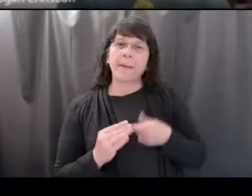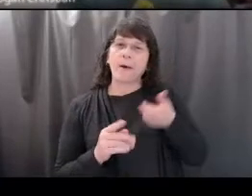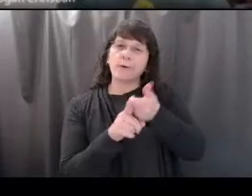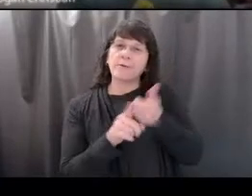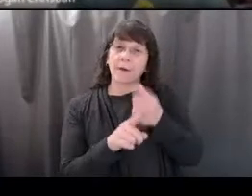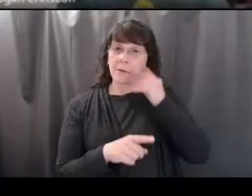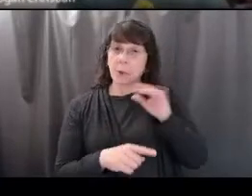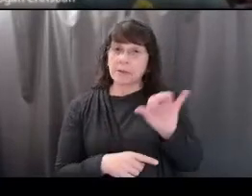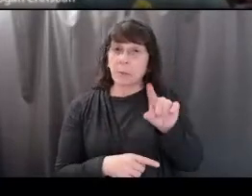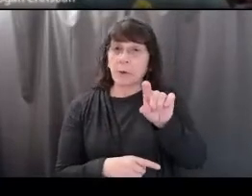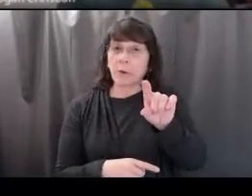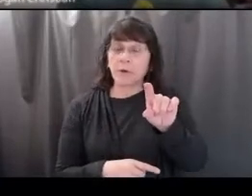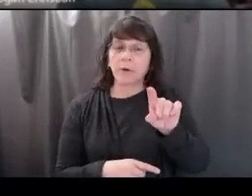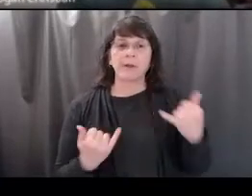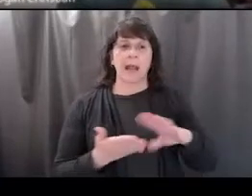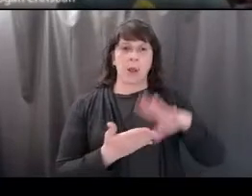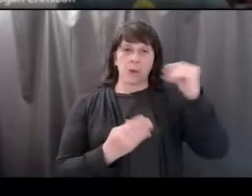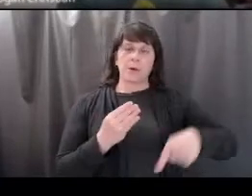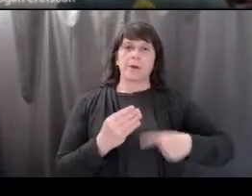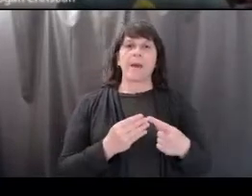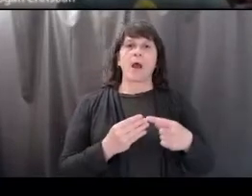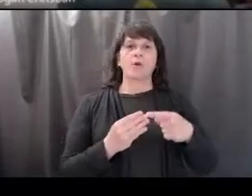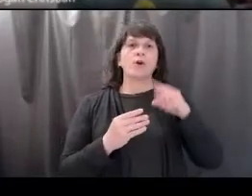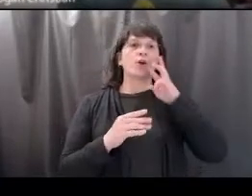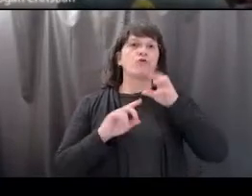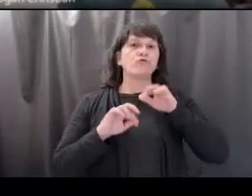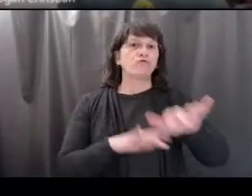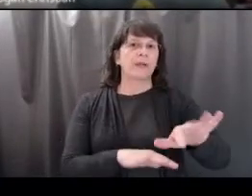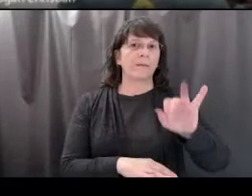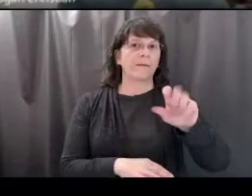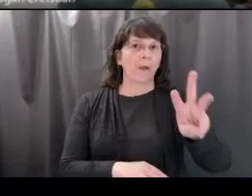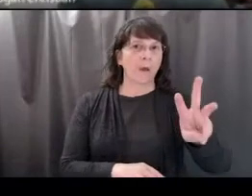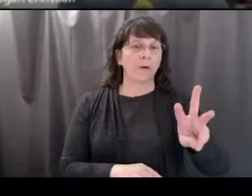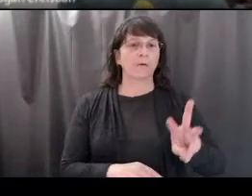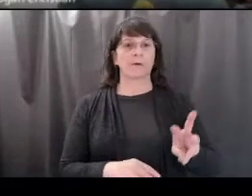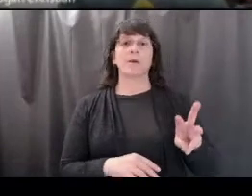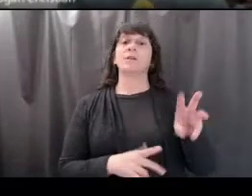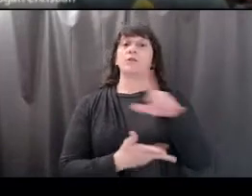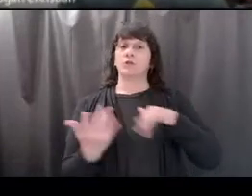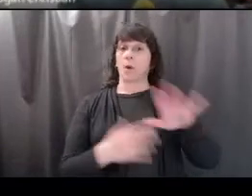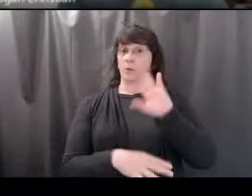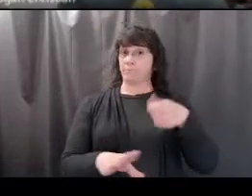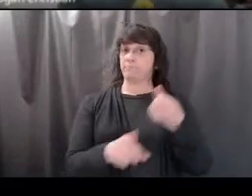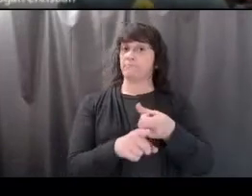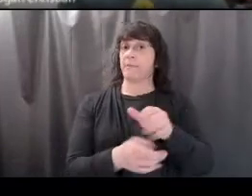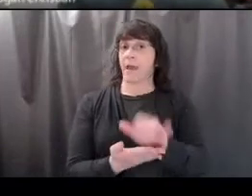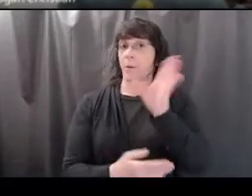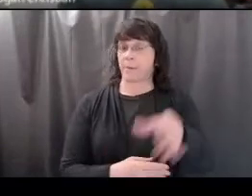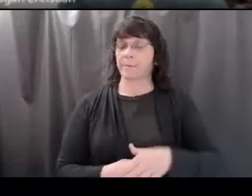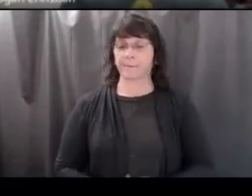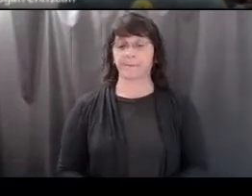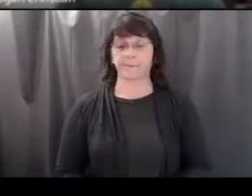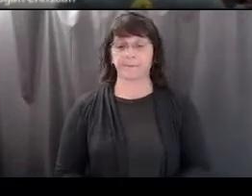been in, and today we're going to learn a little bit about streamflow, and storms absolutely impact streamflow. So we'll talk a little bit about that